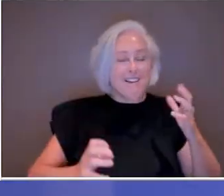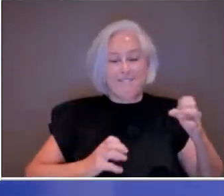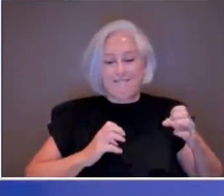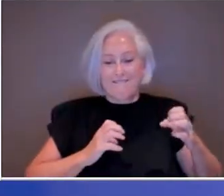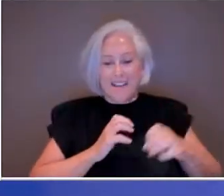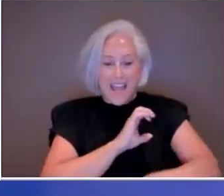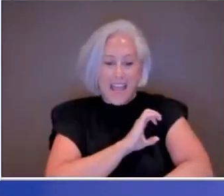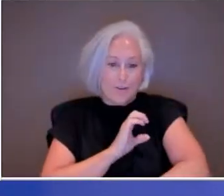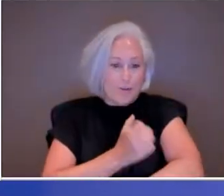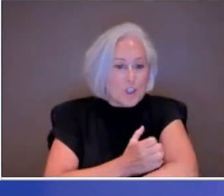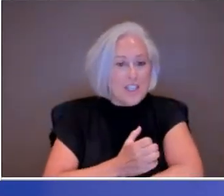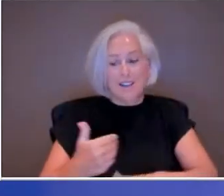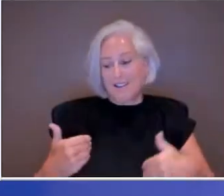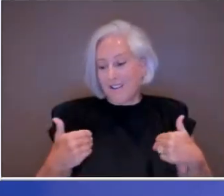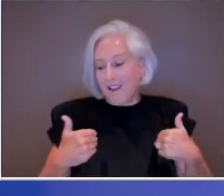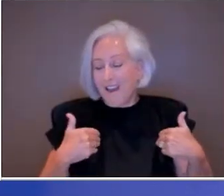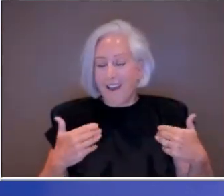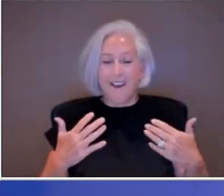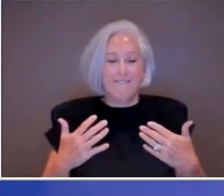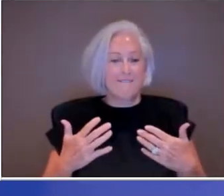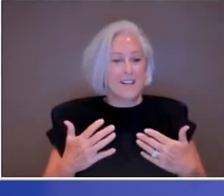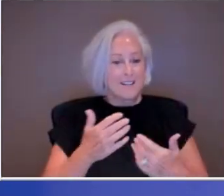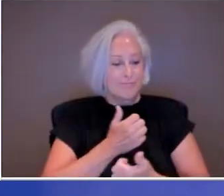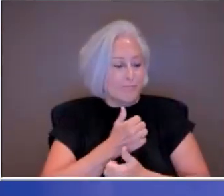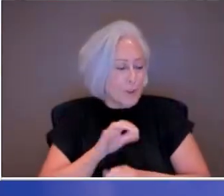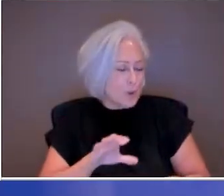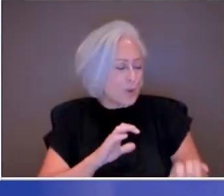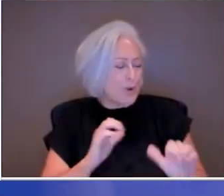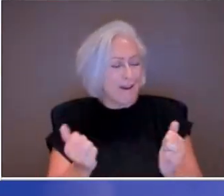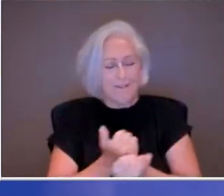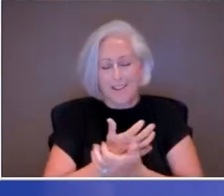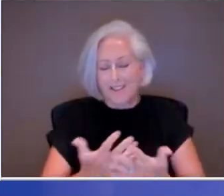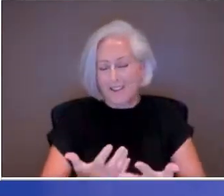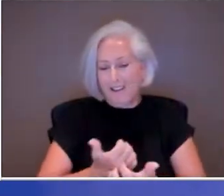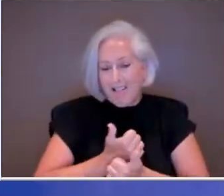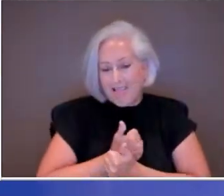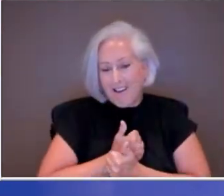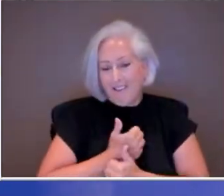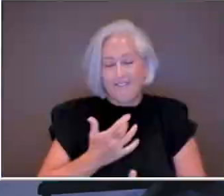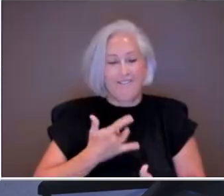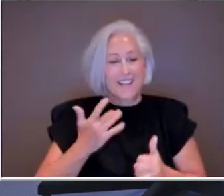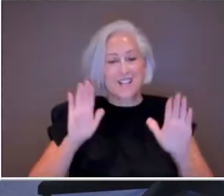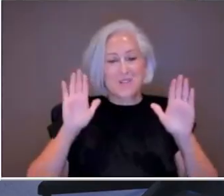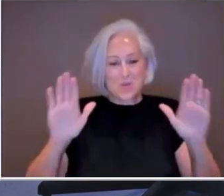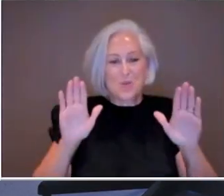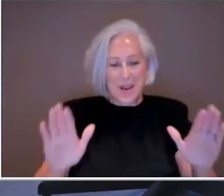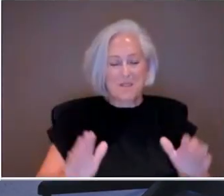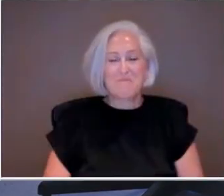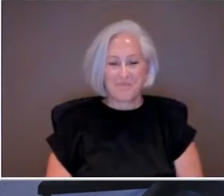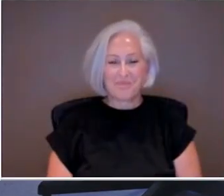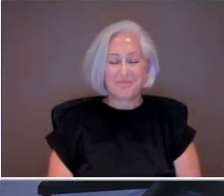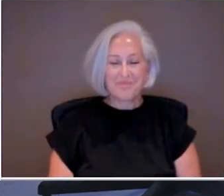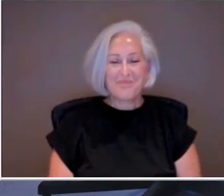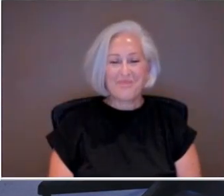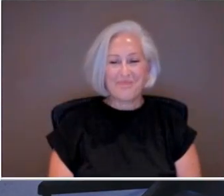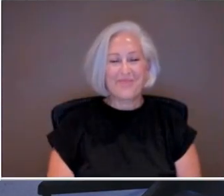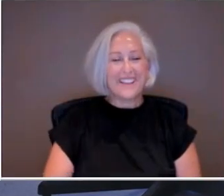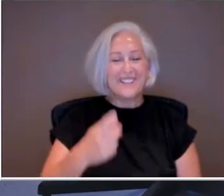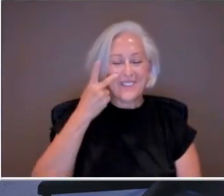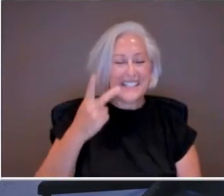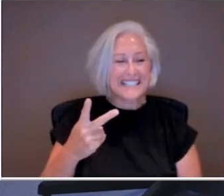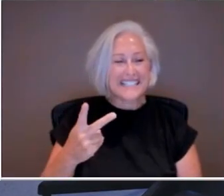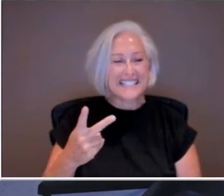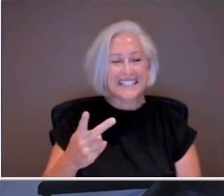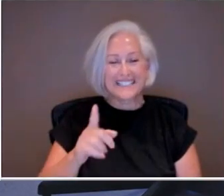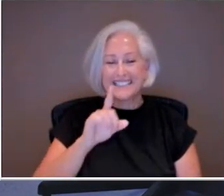in life. I feel great. I feel absolutely great. You can tell you're such a